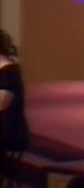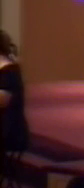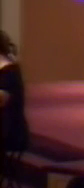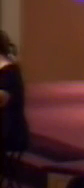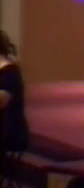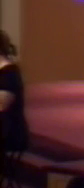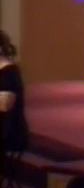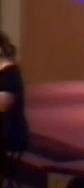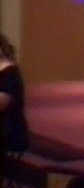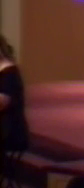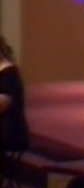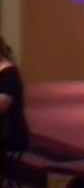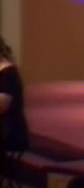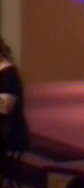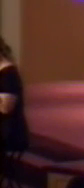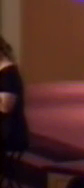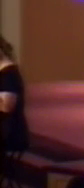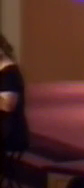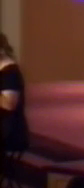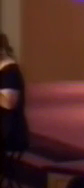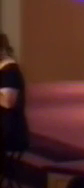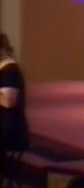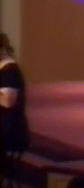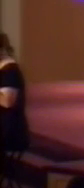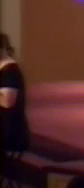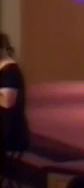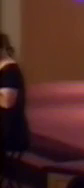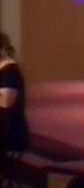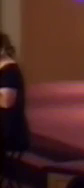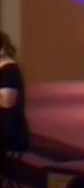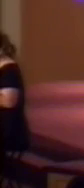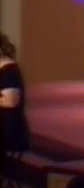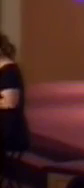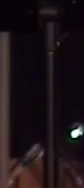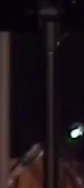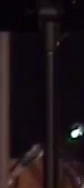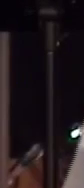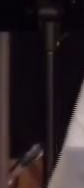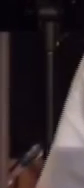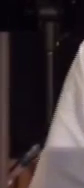a right place for fear when it comes to the Christian life. Listen